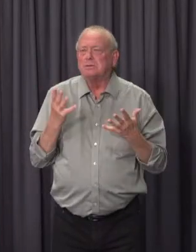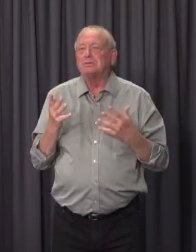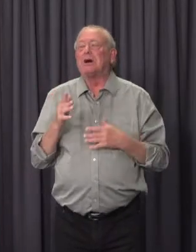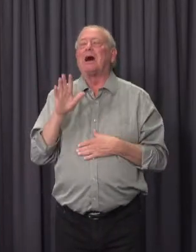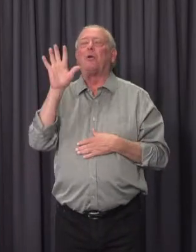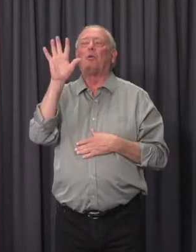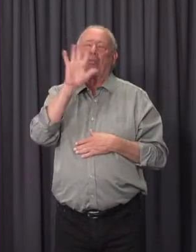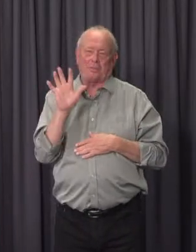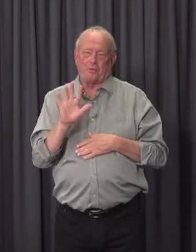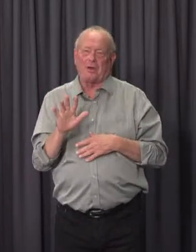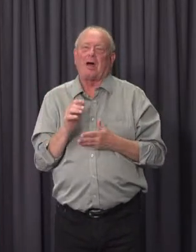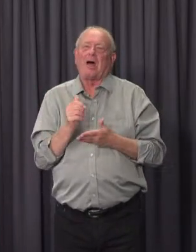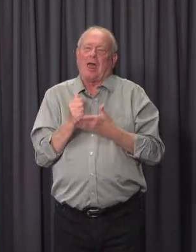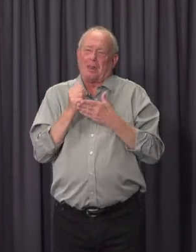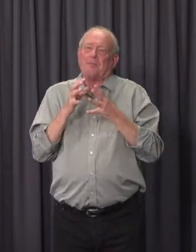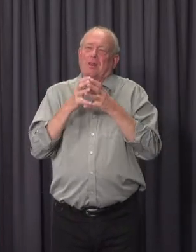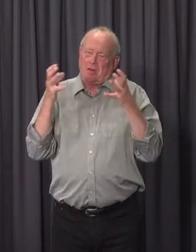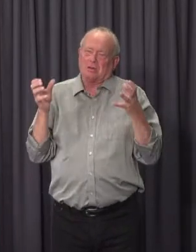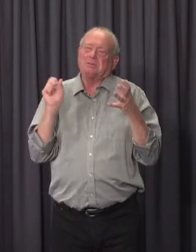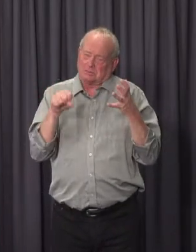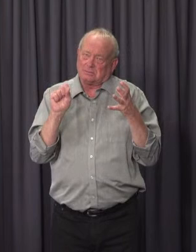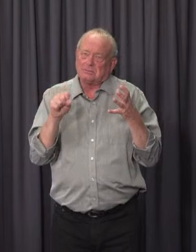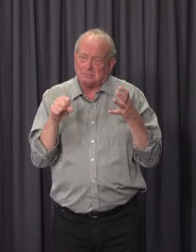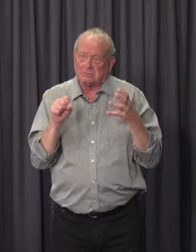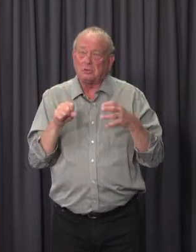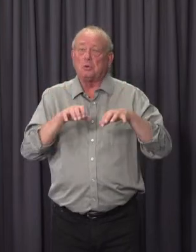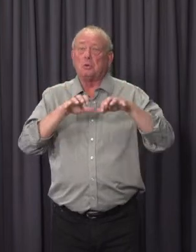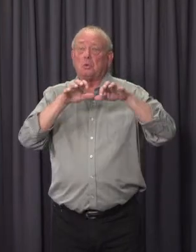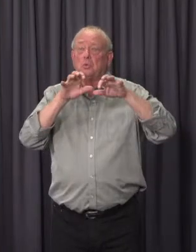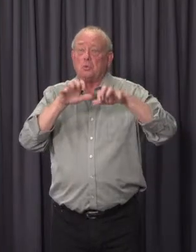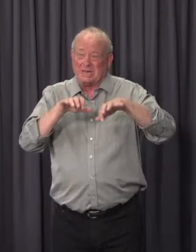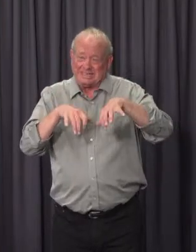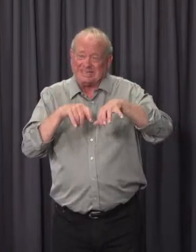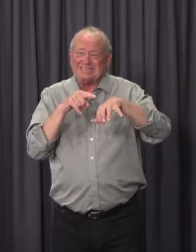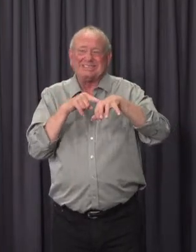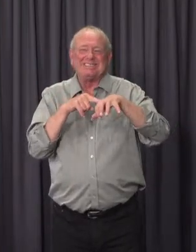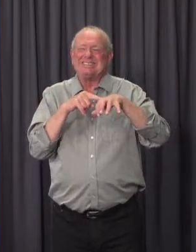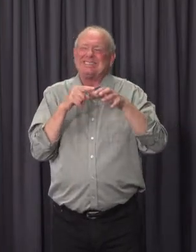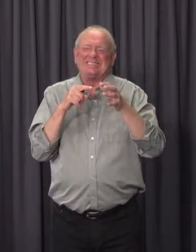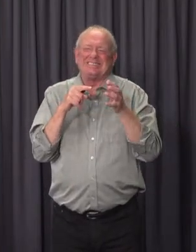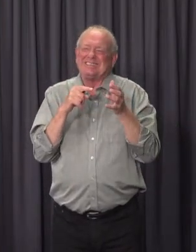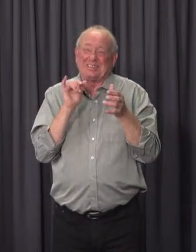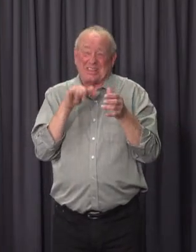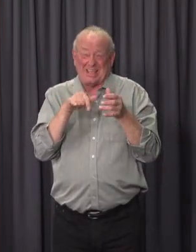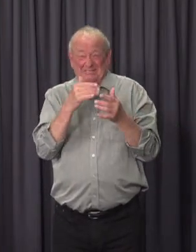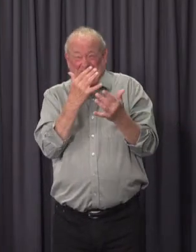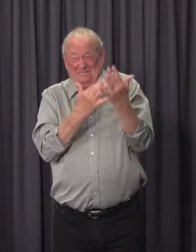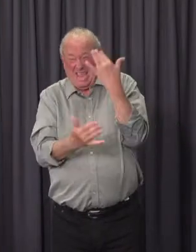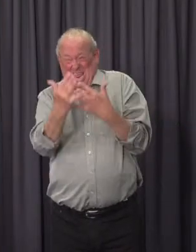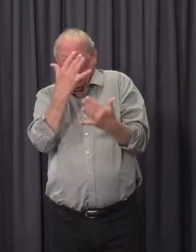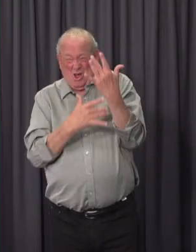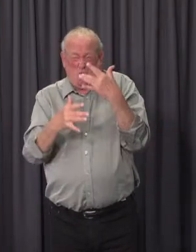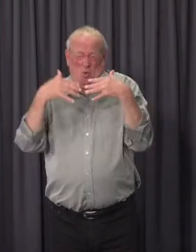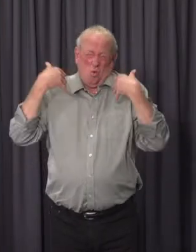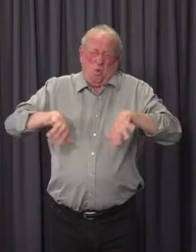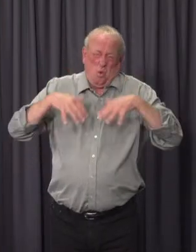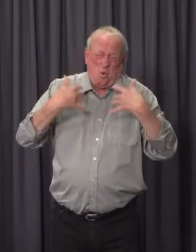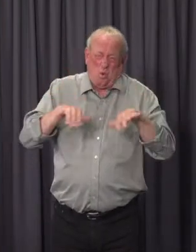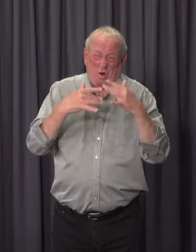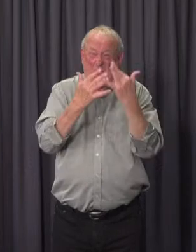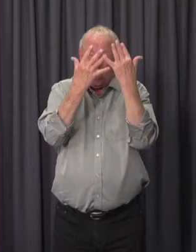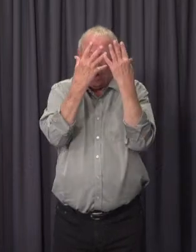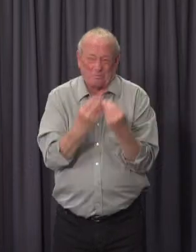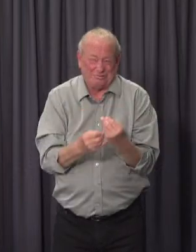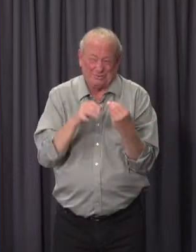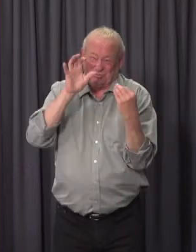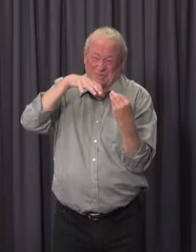enough to actually significantly change a wildfire that's burning out of control to suddenly become extinguished. There is a lot of